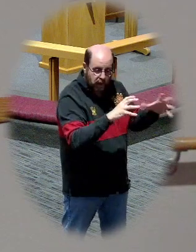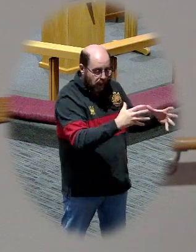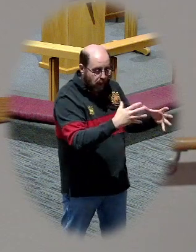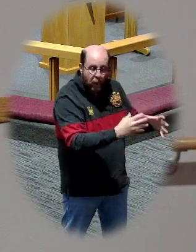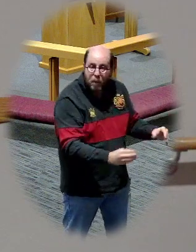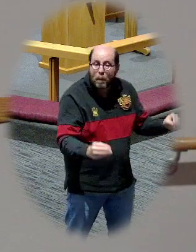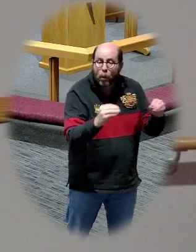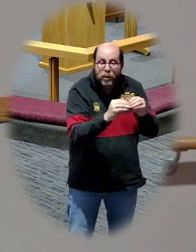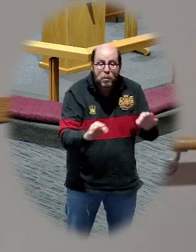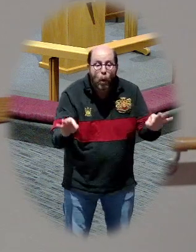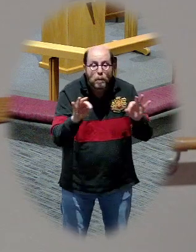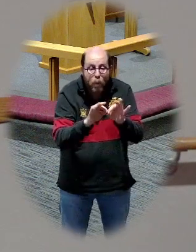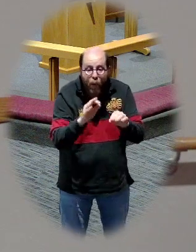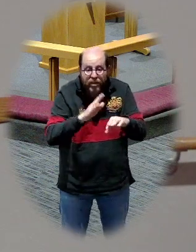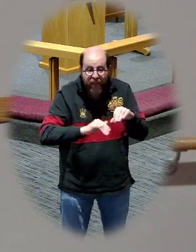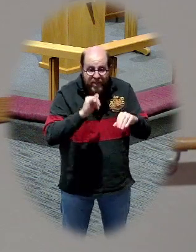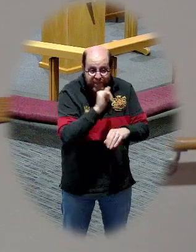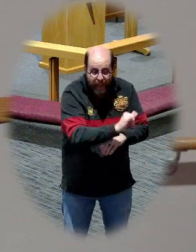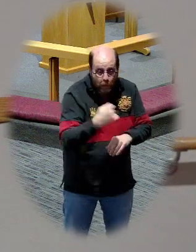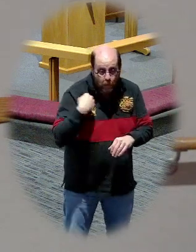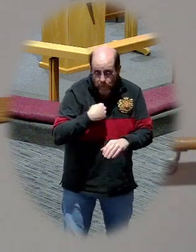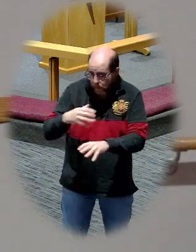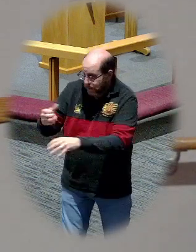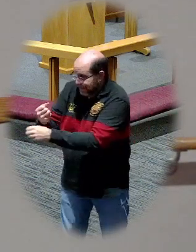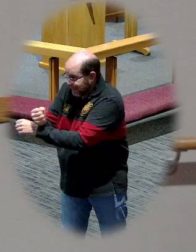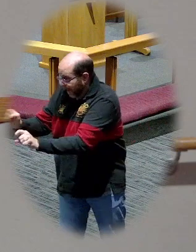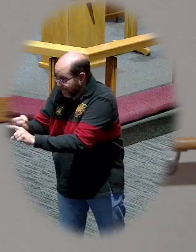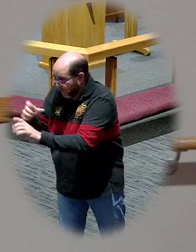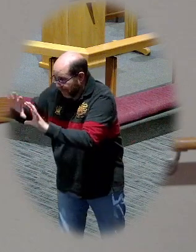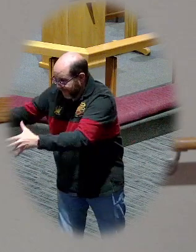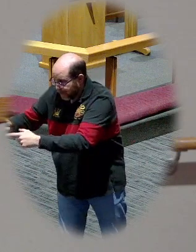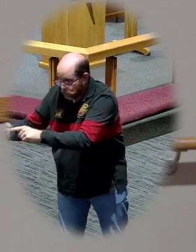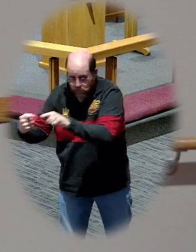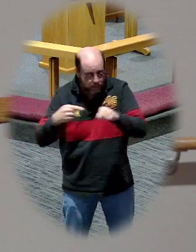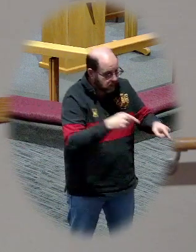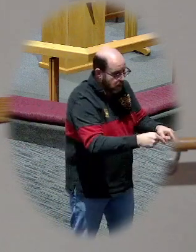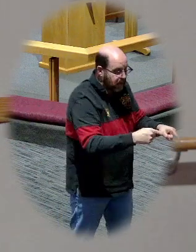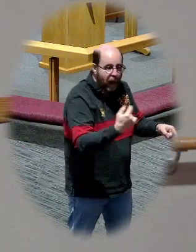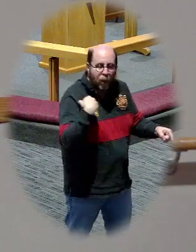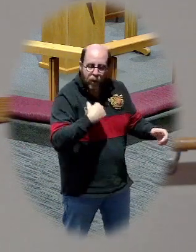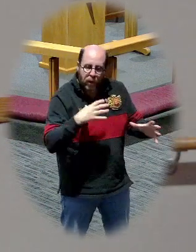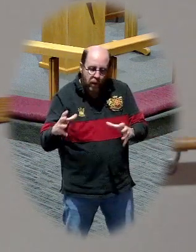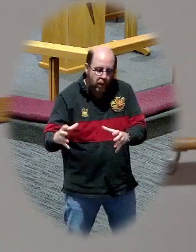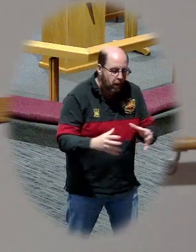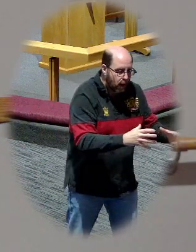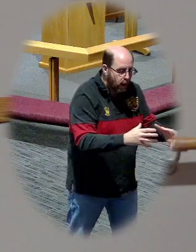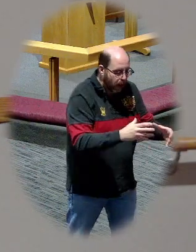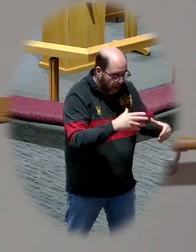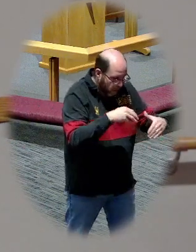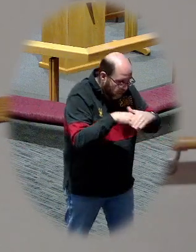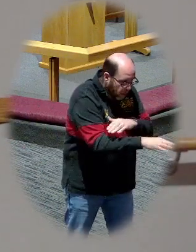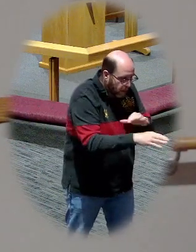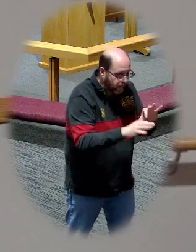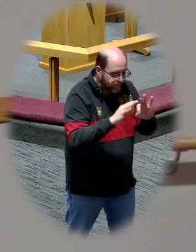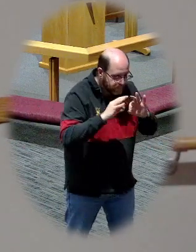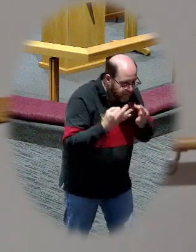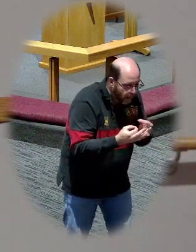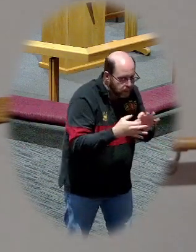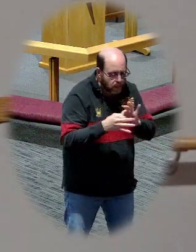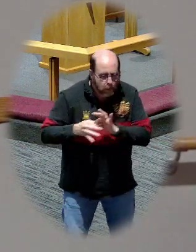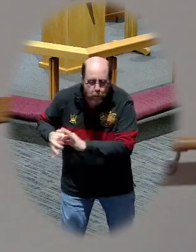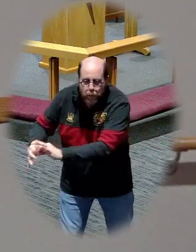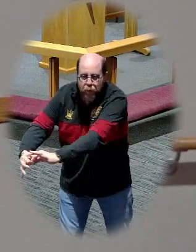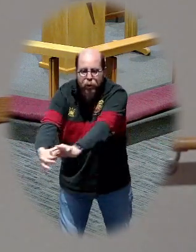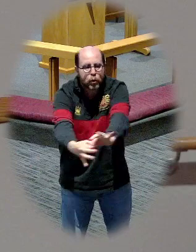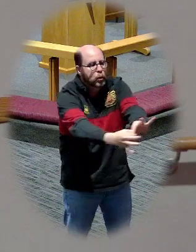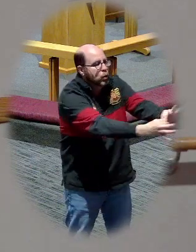more important than that, or at least just as important, we're being brought into unity and concord with